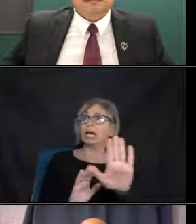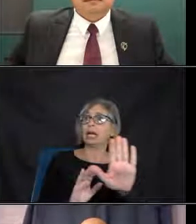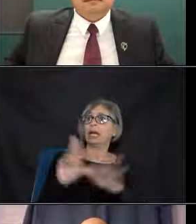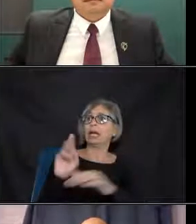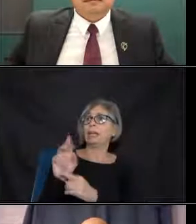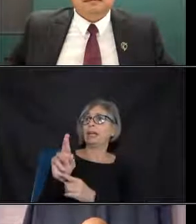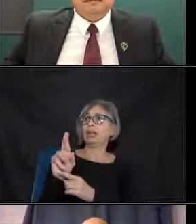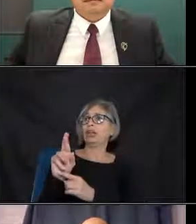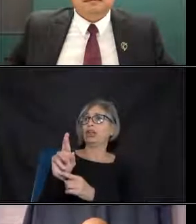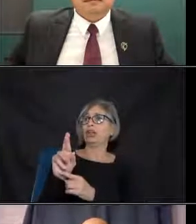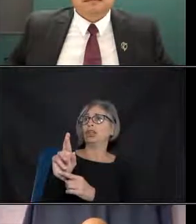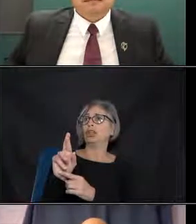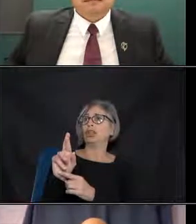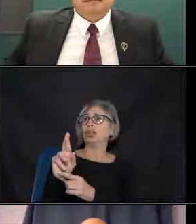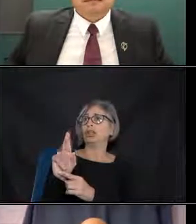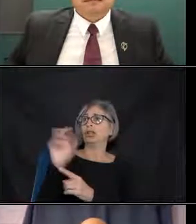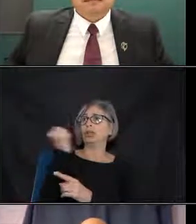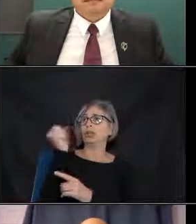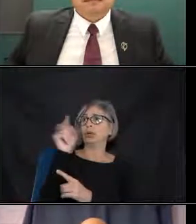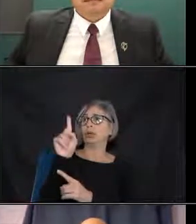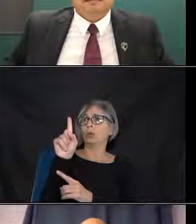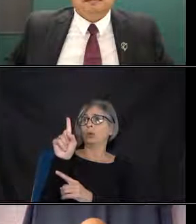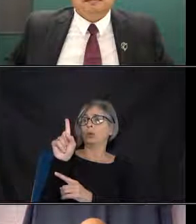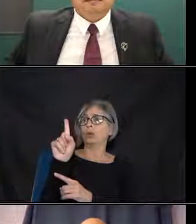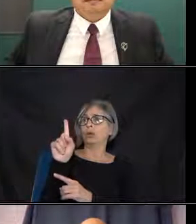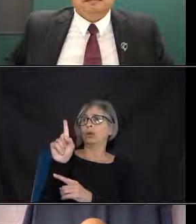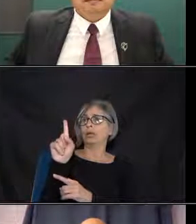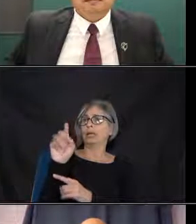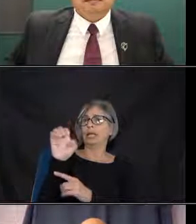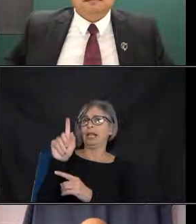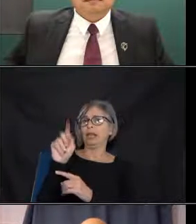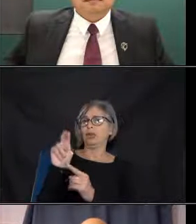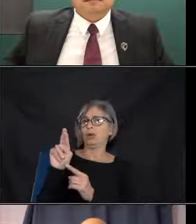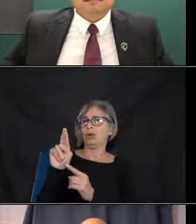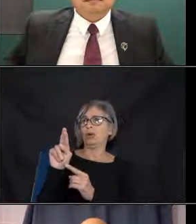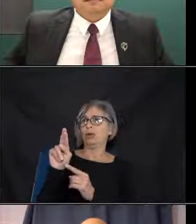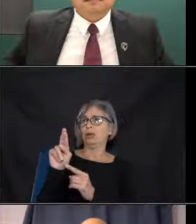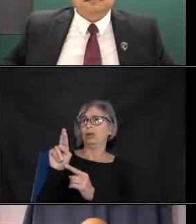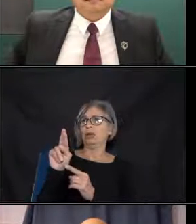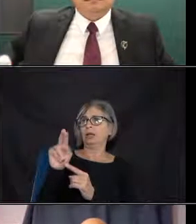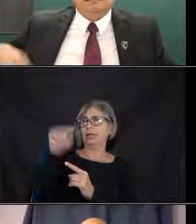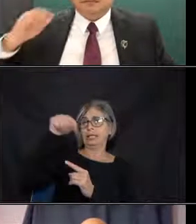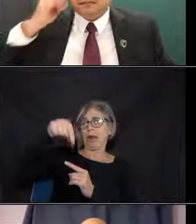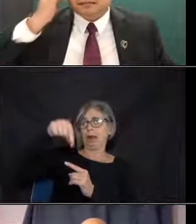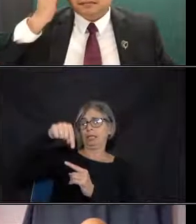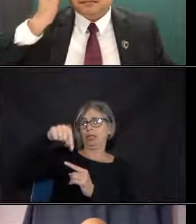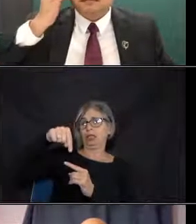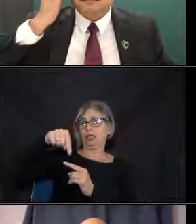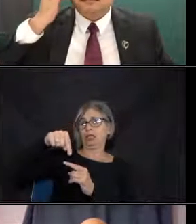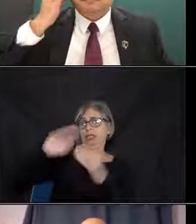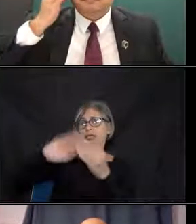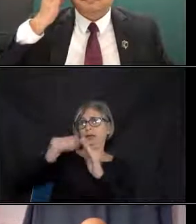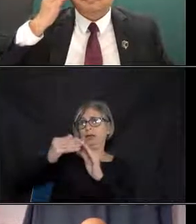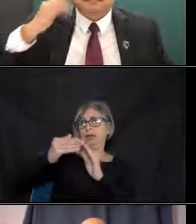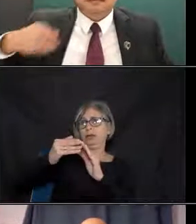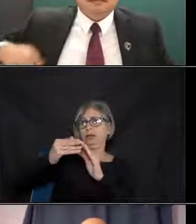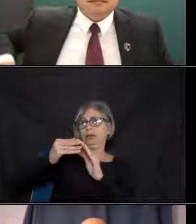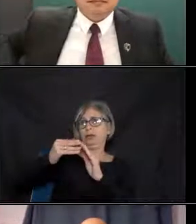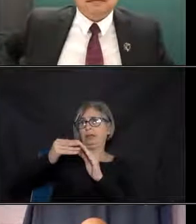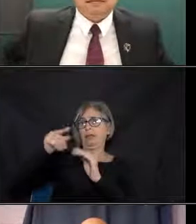Grant. Hold on. Whoops. Eleanor asked me to remind you, we're going to downstairs for the lighting. We're going to meet at the K-pop